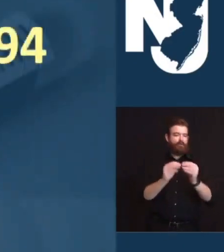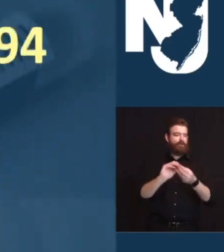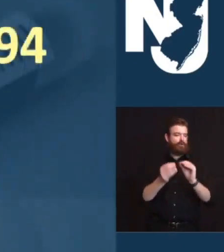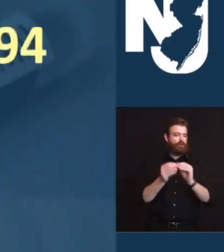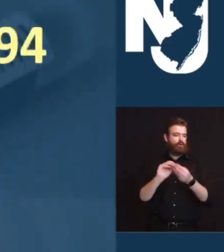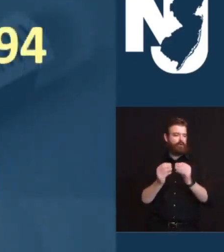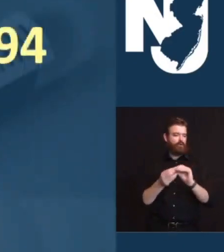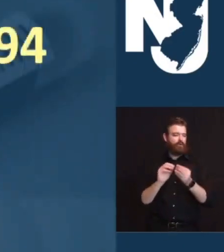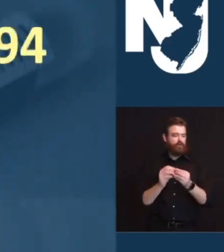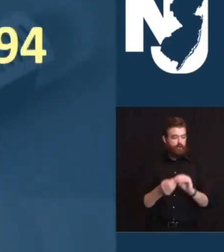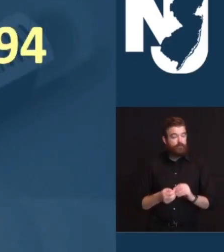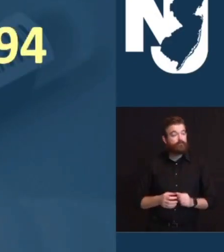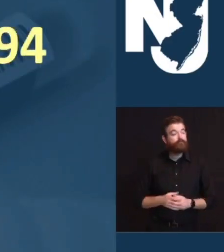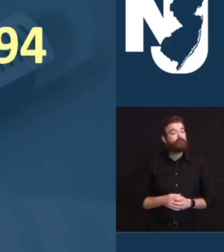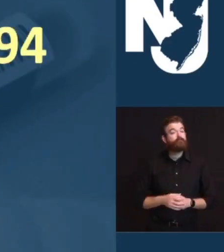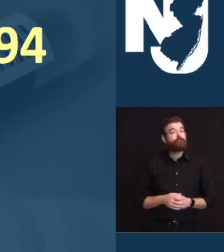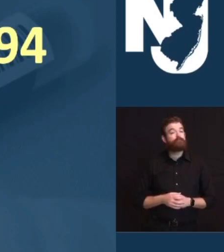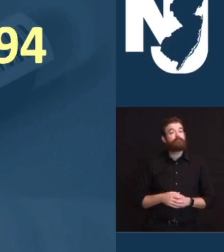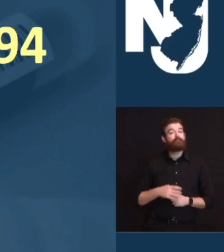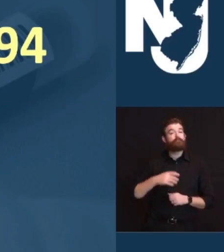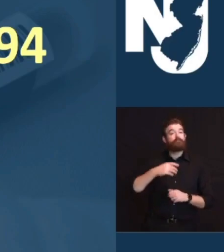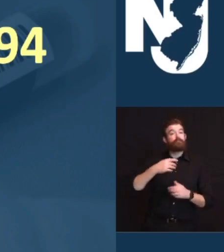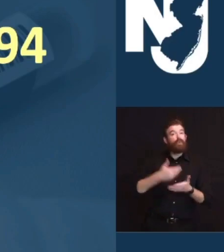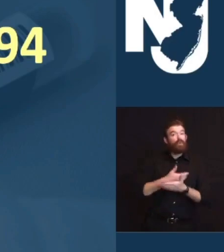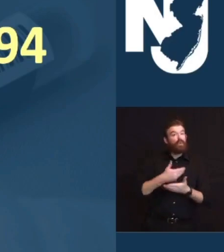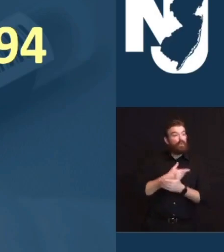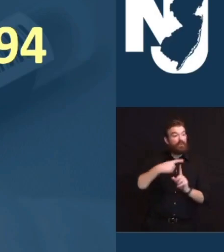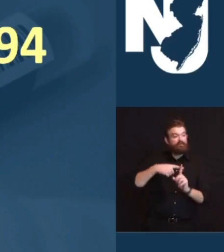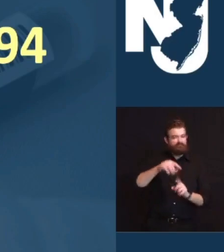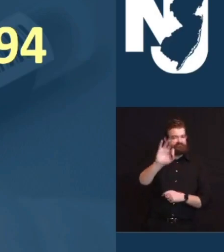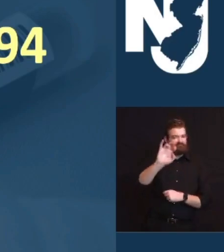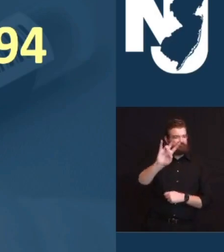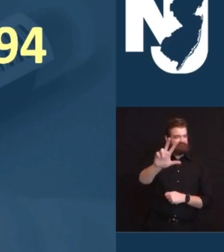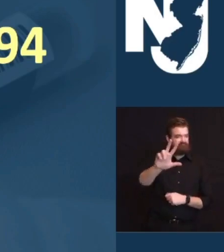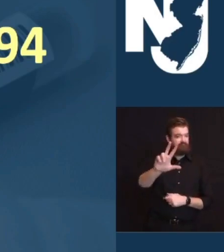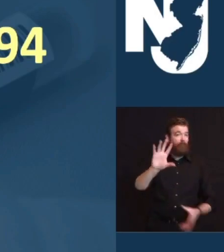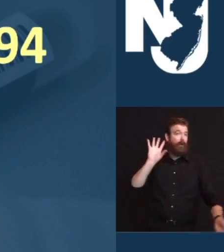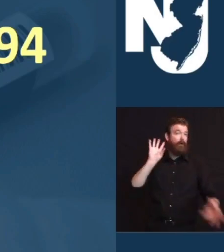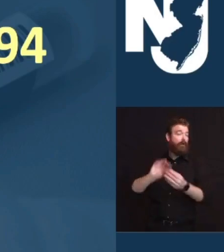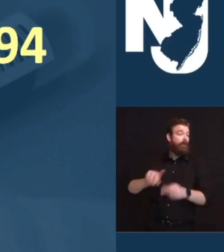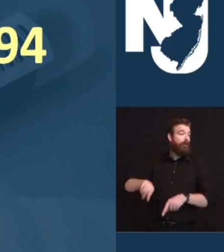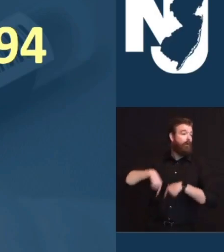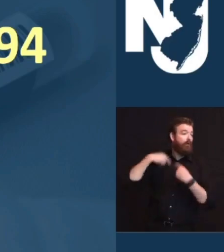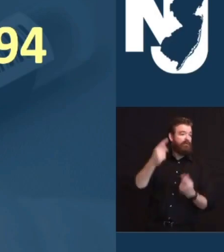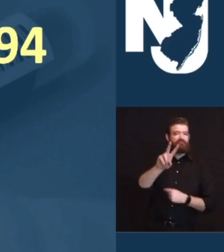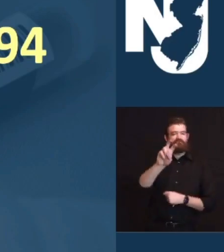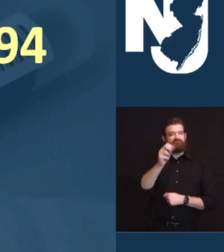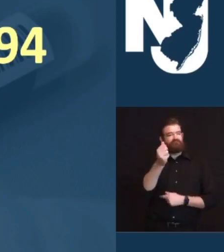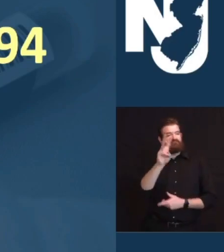positive test results. That's a statewide cumulative total since our first case on March 4th of